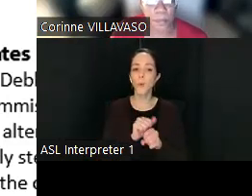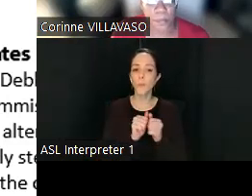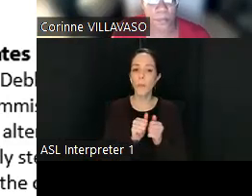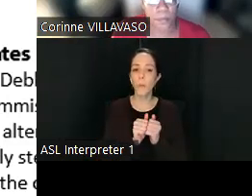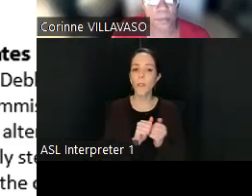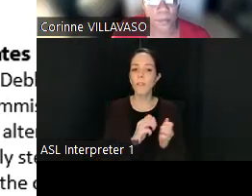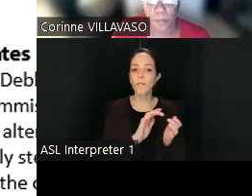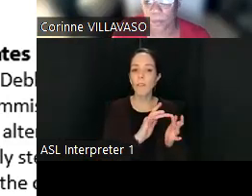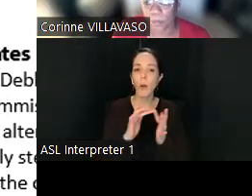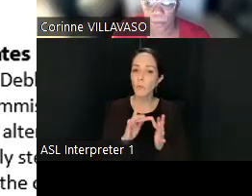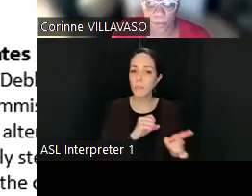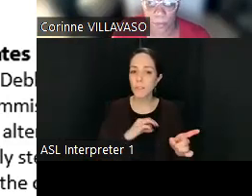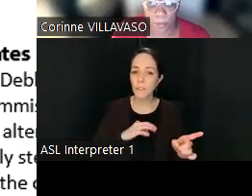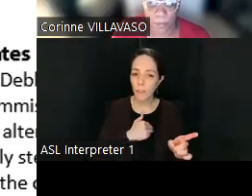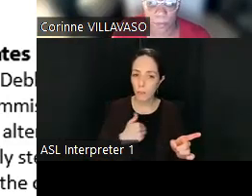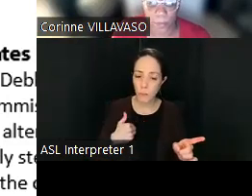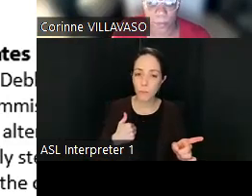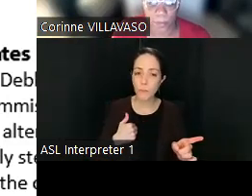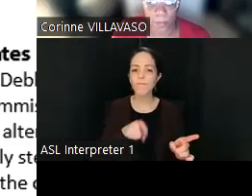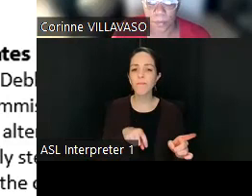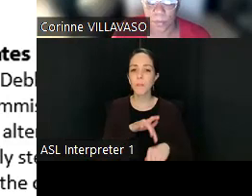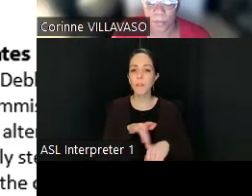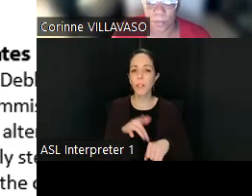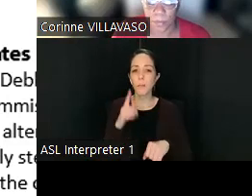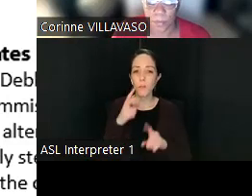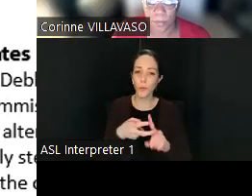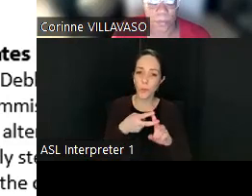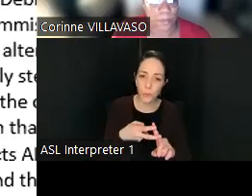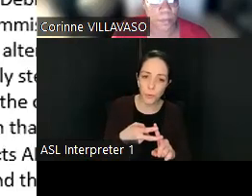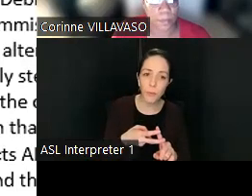to further recruitment efforts for vacant board positions.